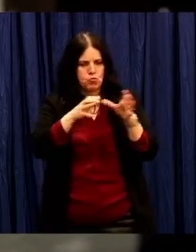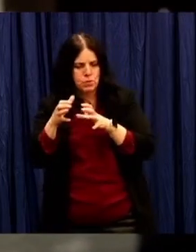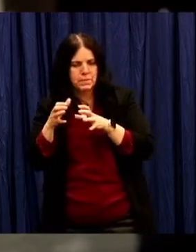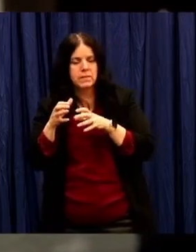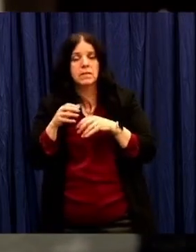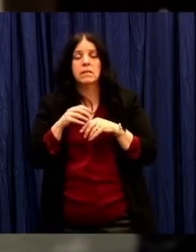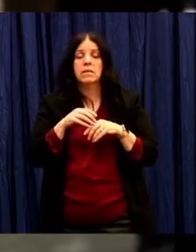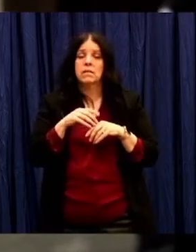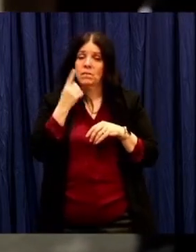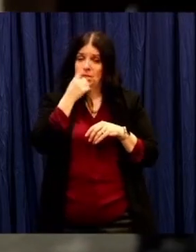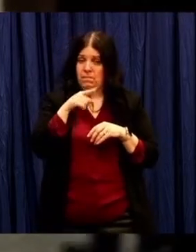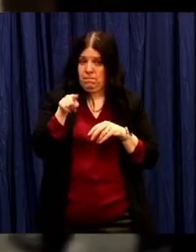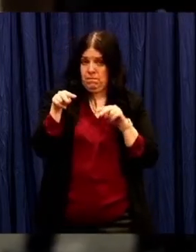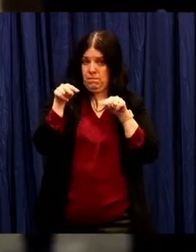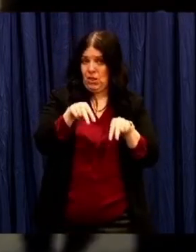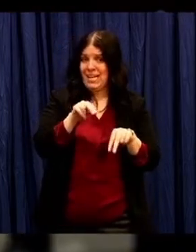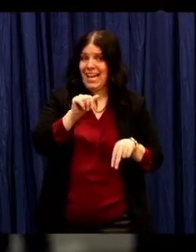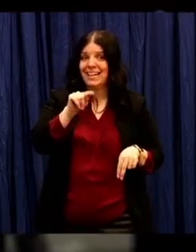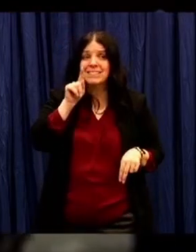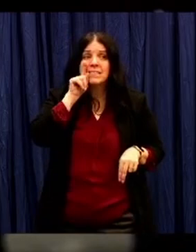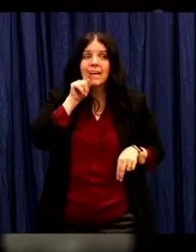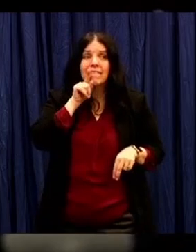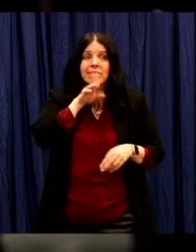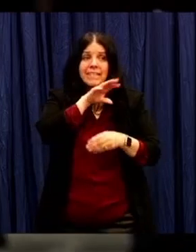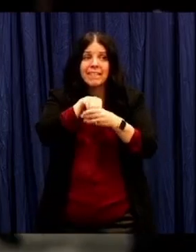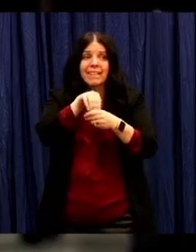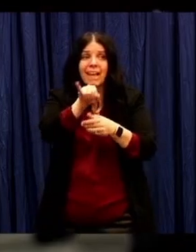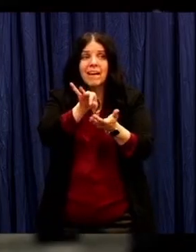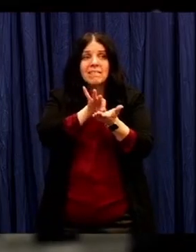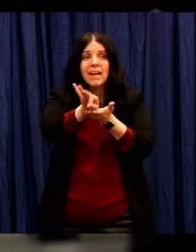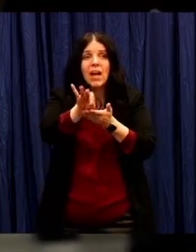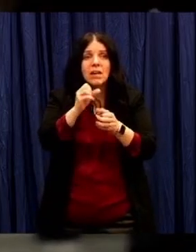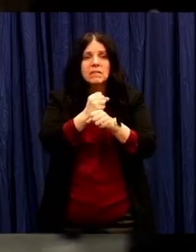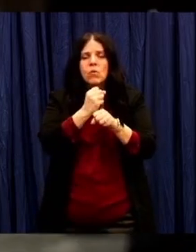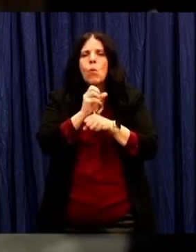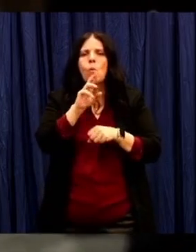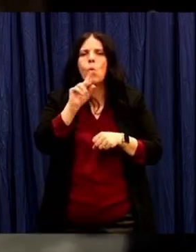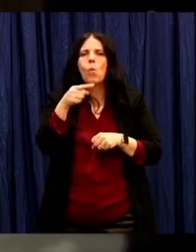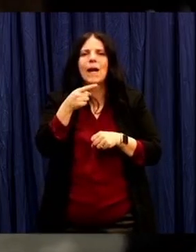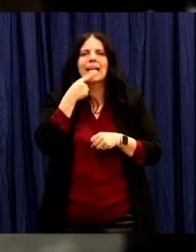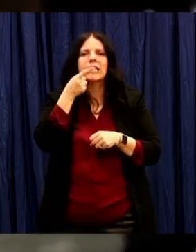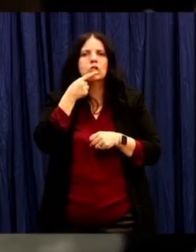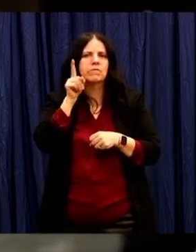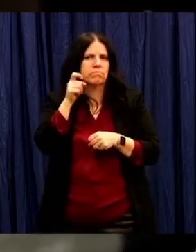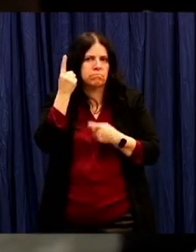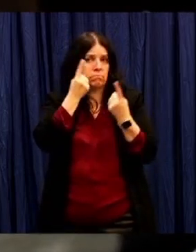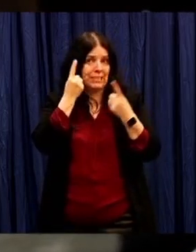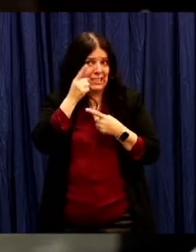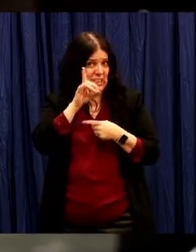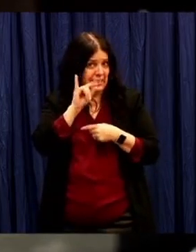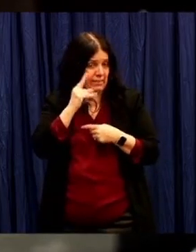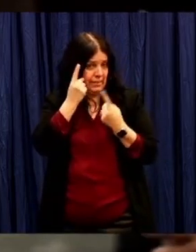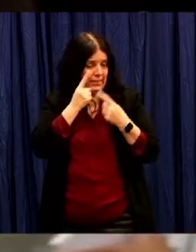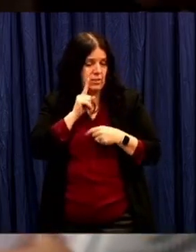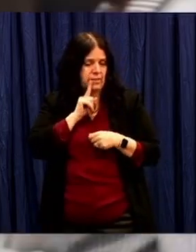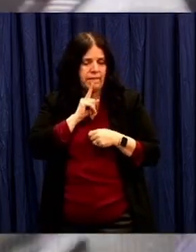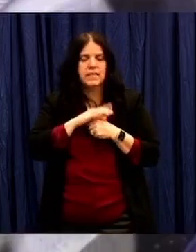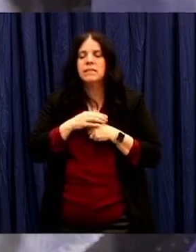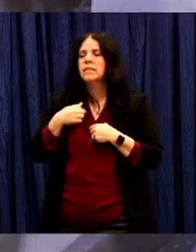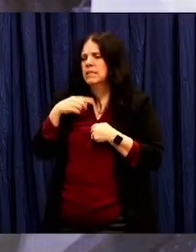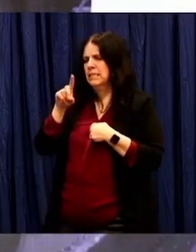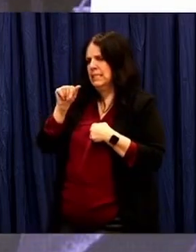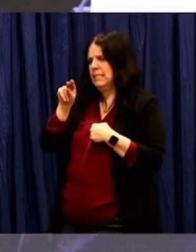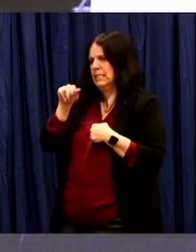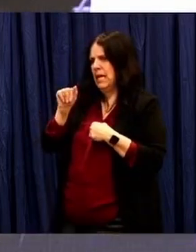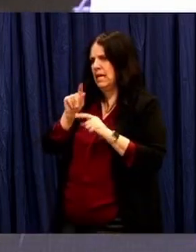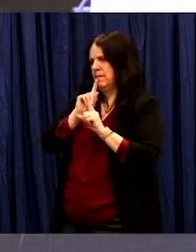wonder, do you consider deaf people in those groups, or is it just hearing individuals? This is Dana. We did